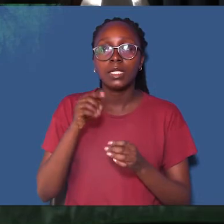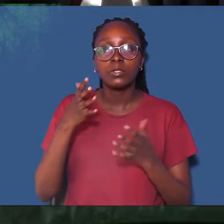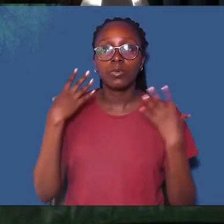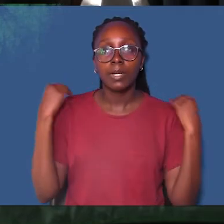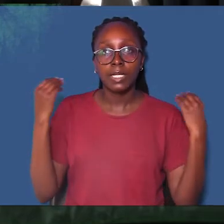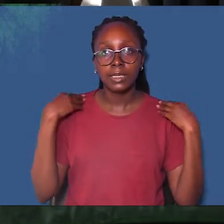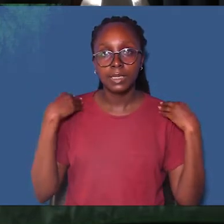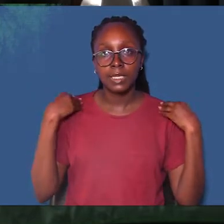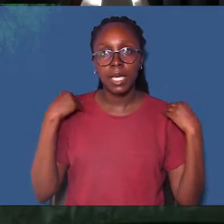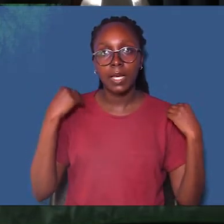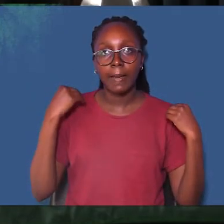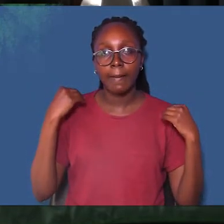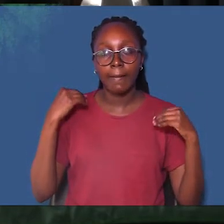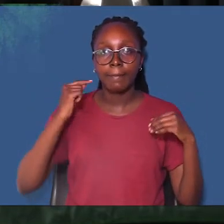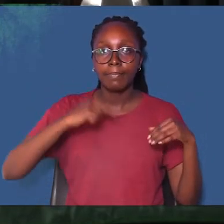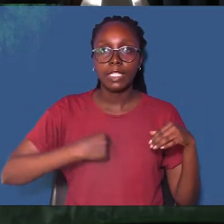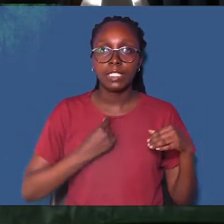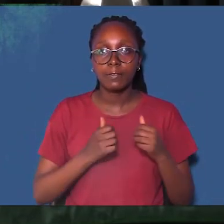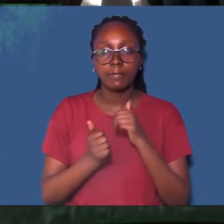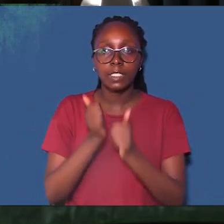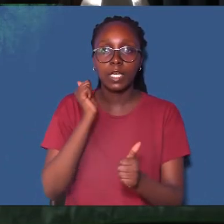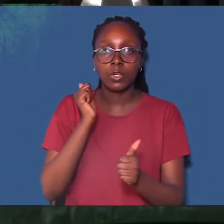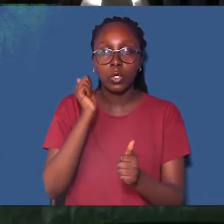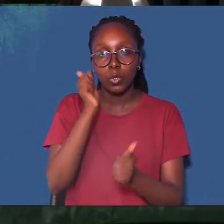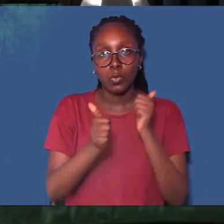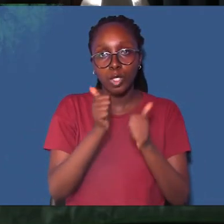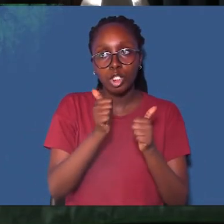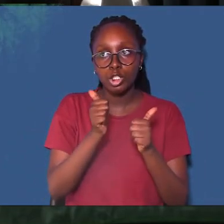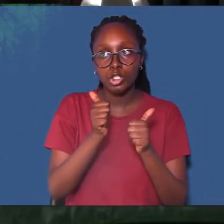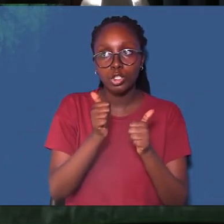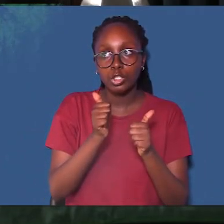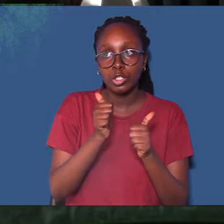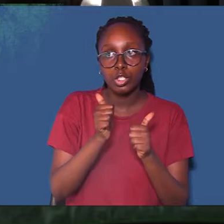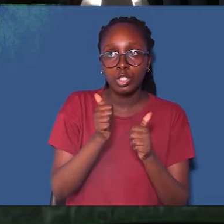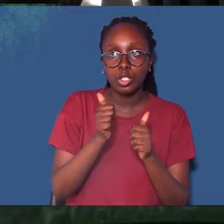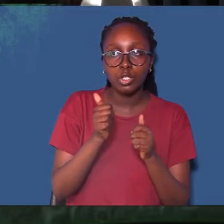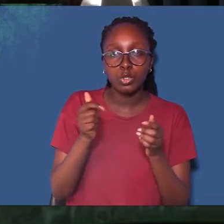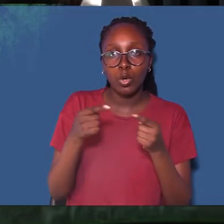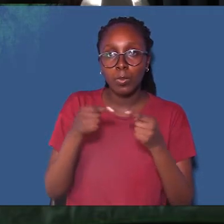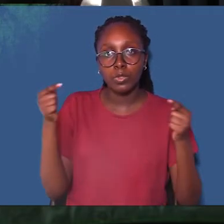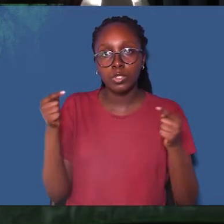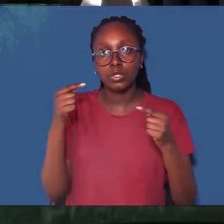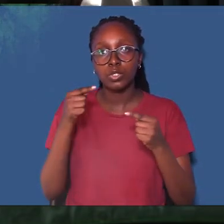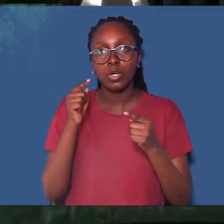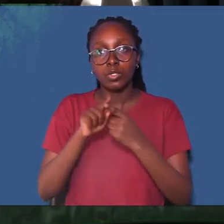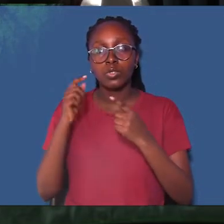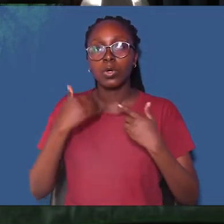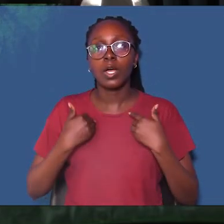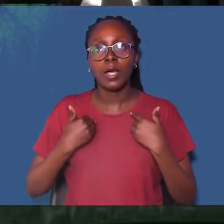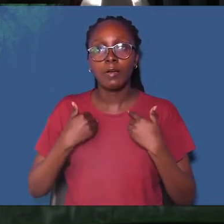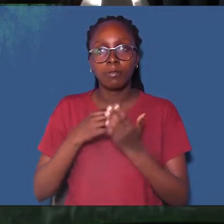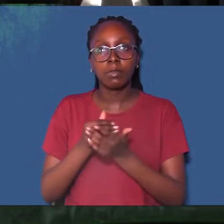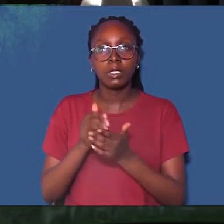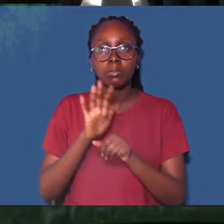completely the opposite, which, as he puts it here, is actually to lose ourselves, to lose our